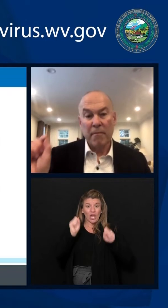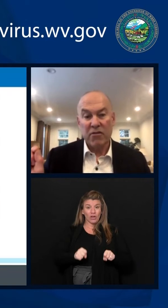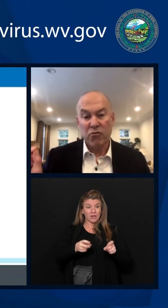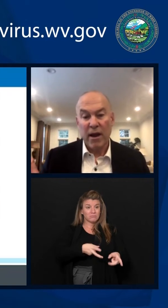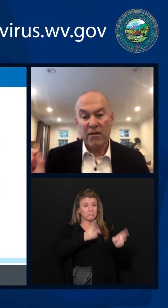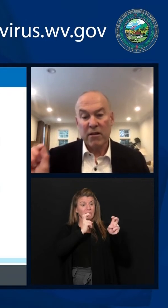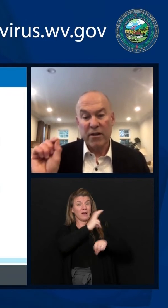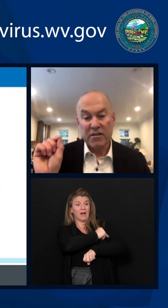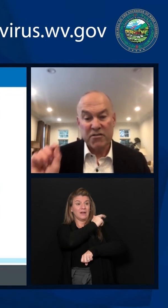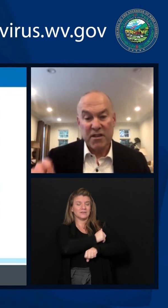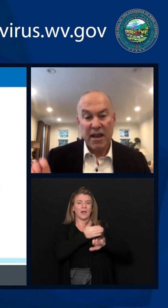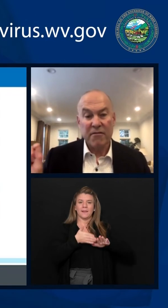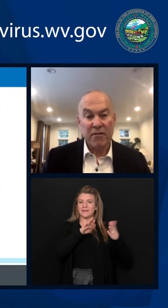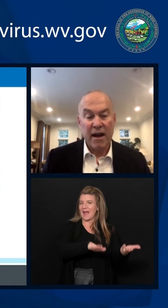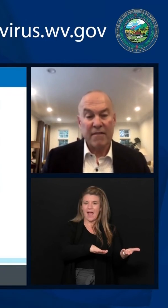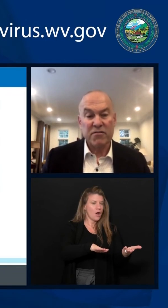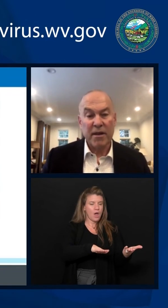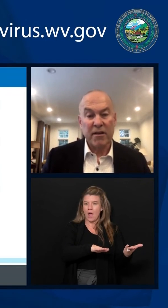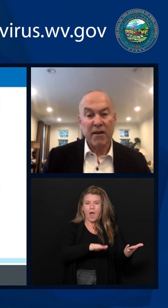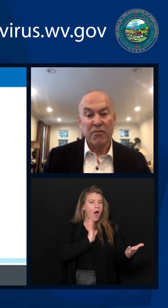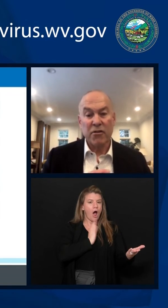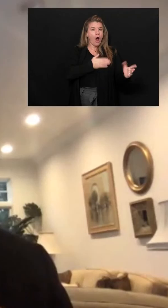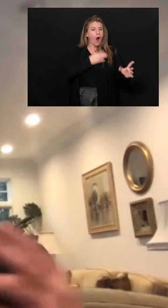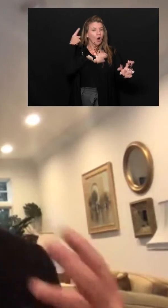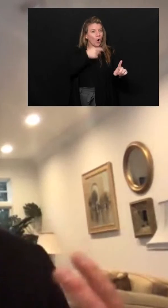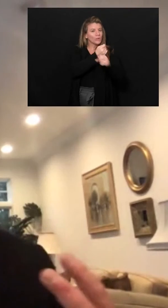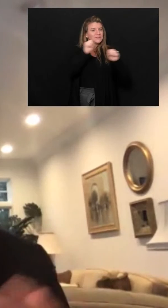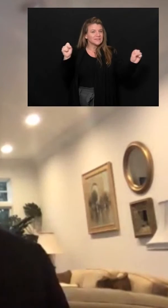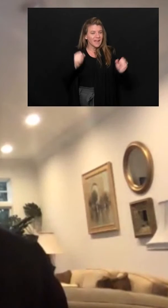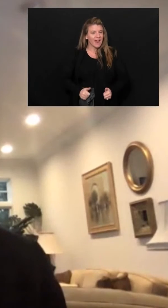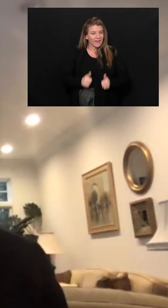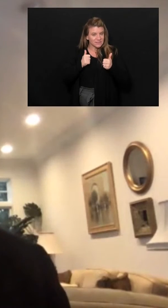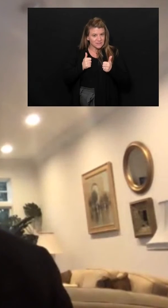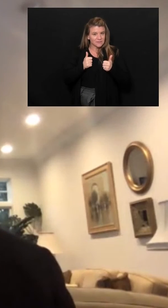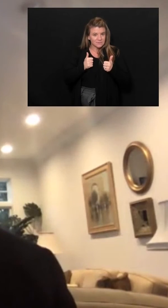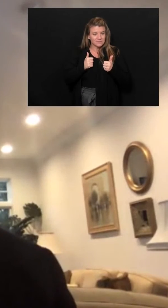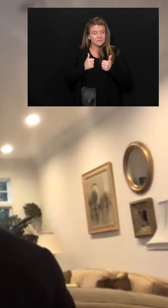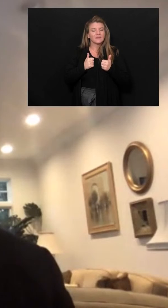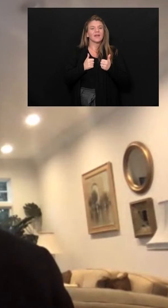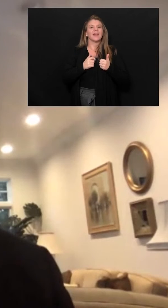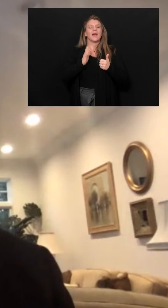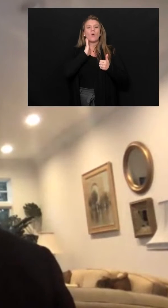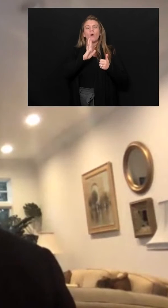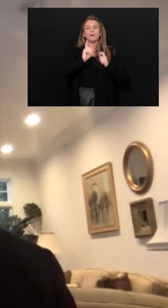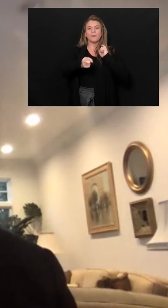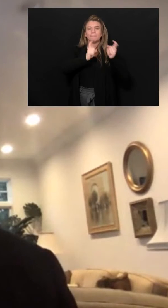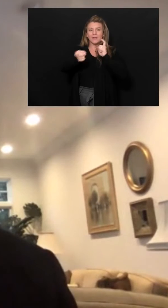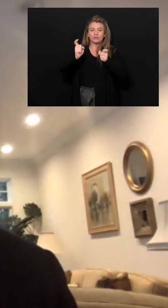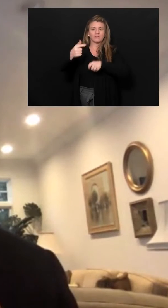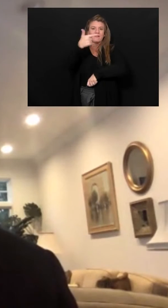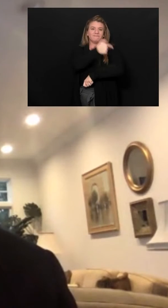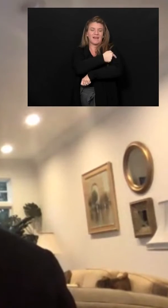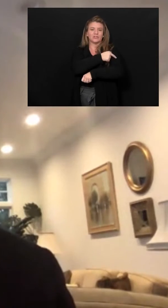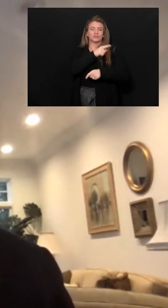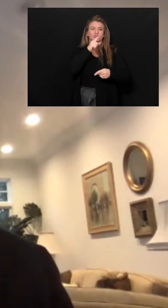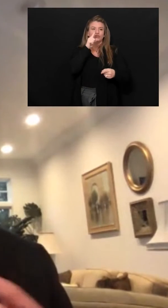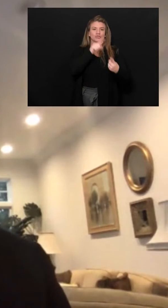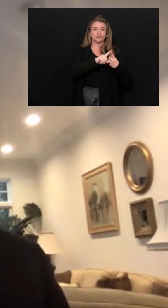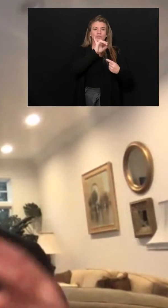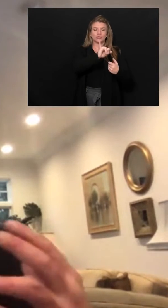other main directive, is save lives by the governor. And then by administering vaccine to these